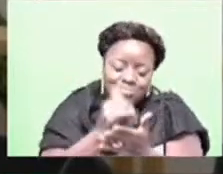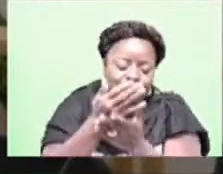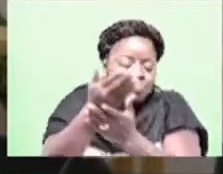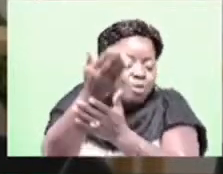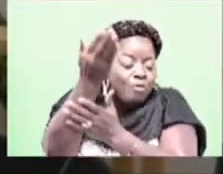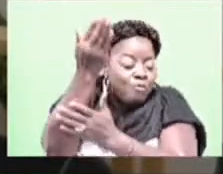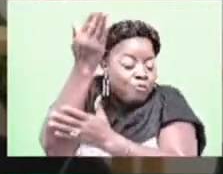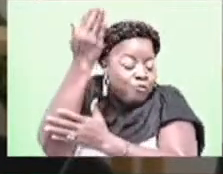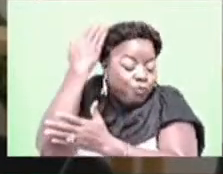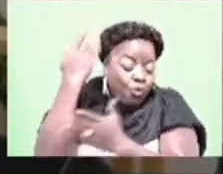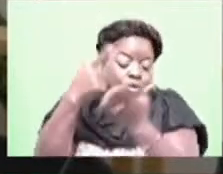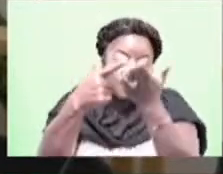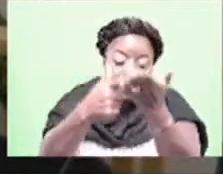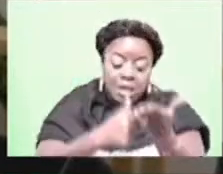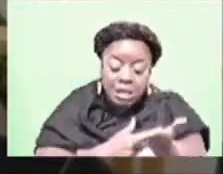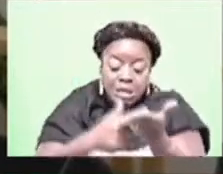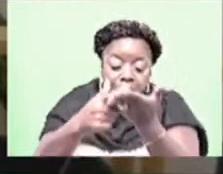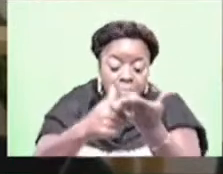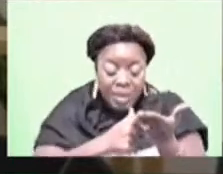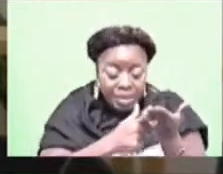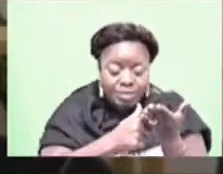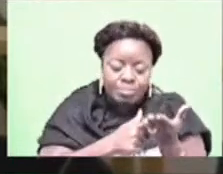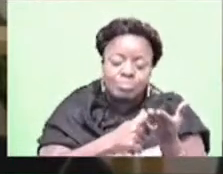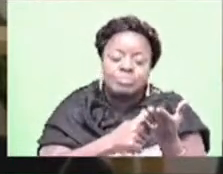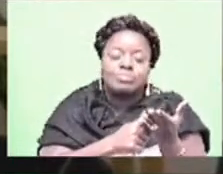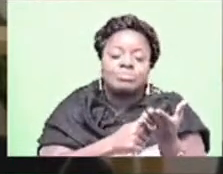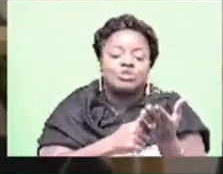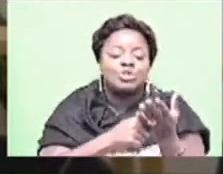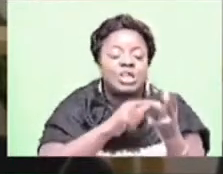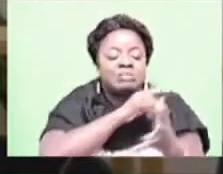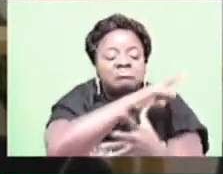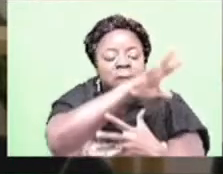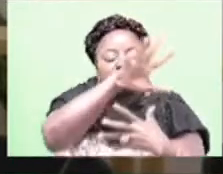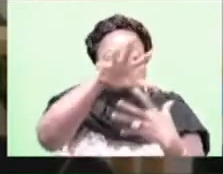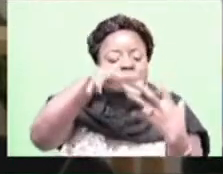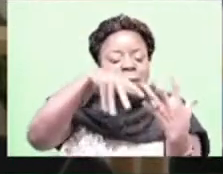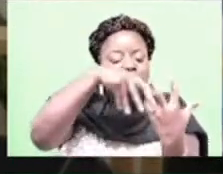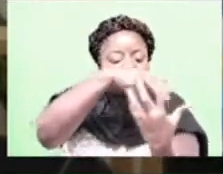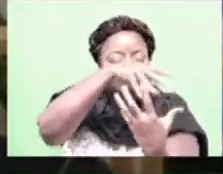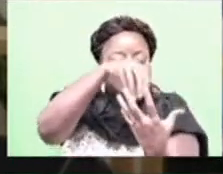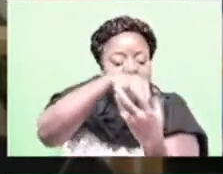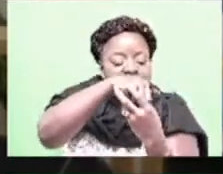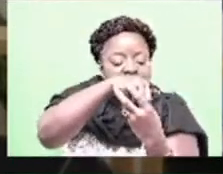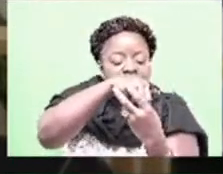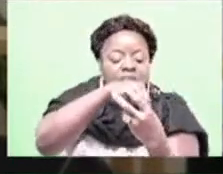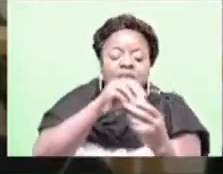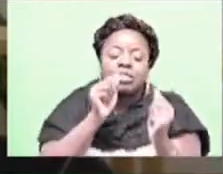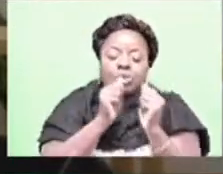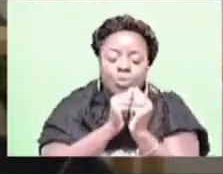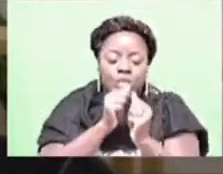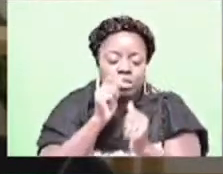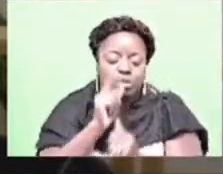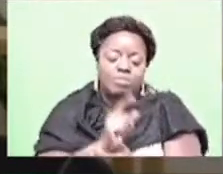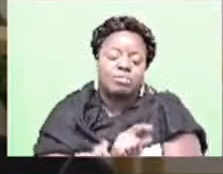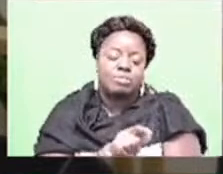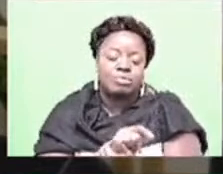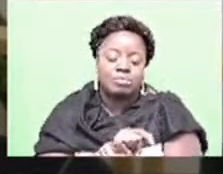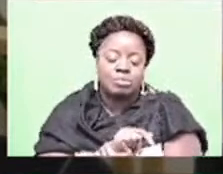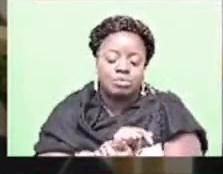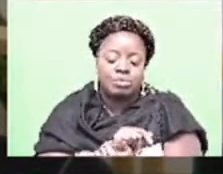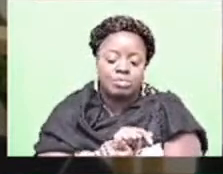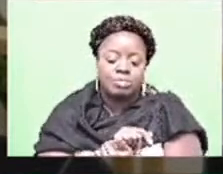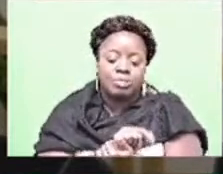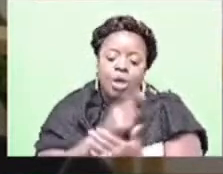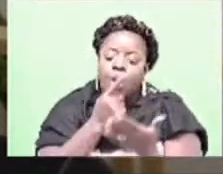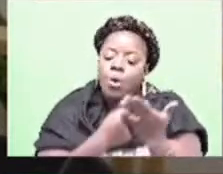the debate, so it goes hand in hand. That there's no room for ambiguity from day one. Because what is going to happen is